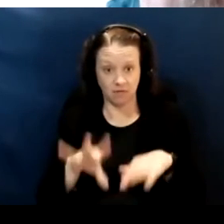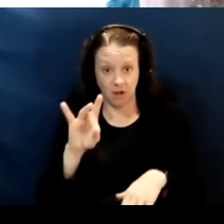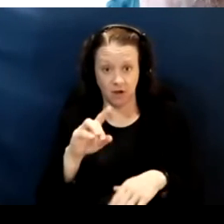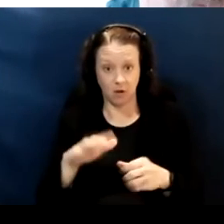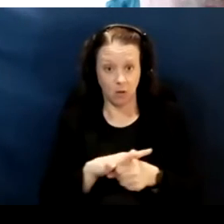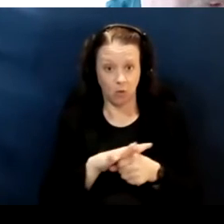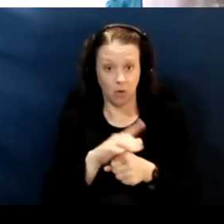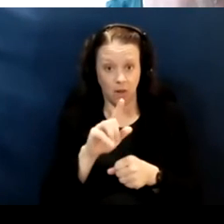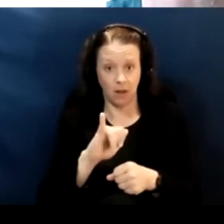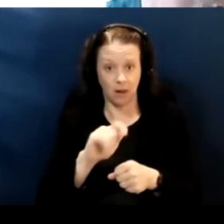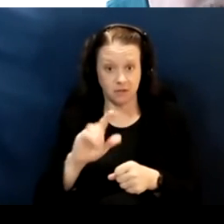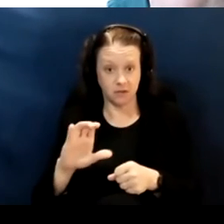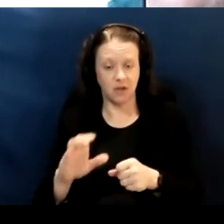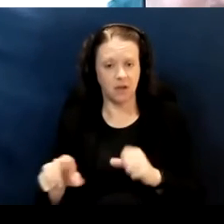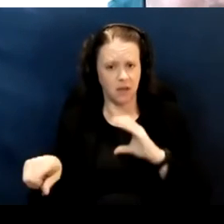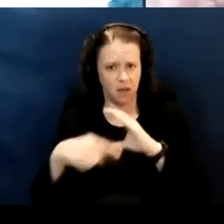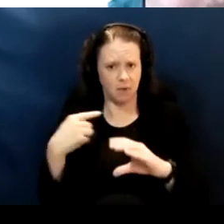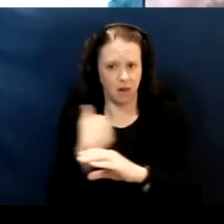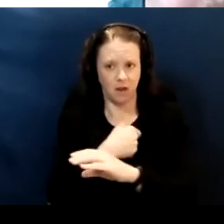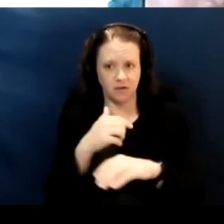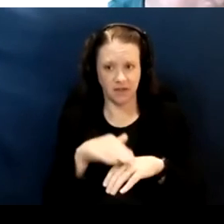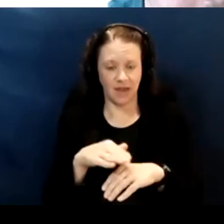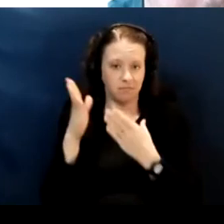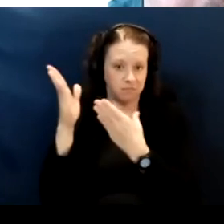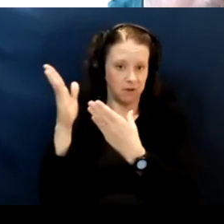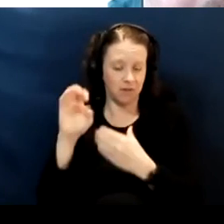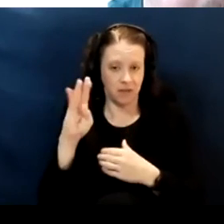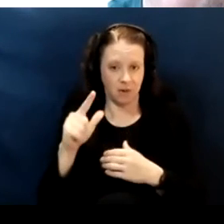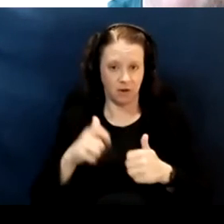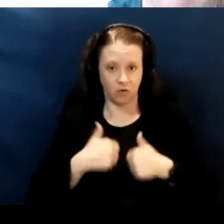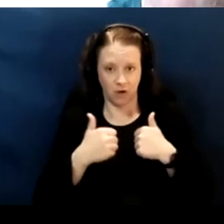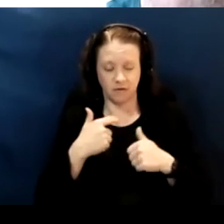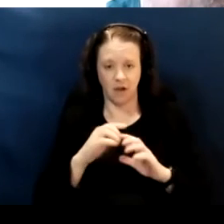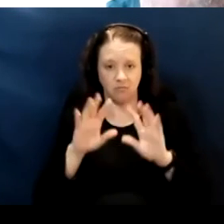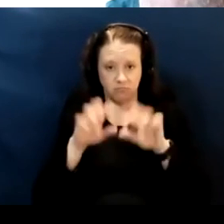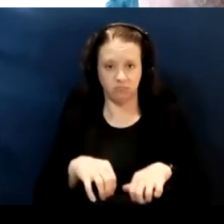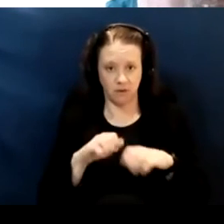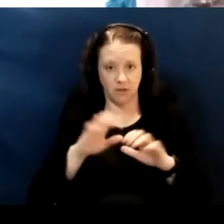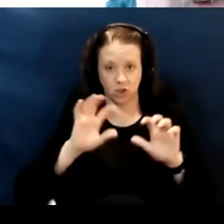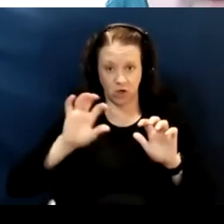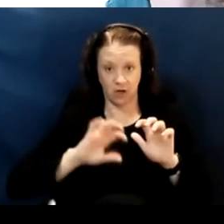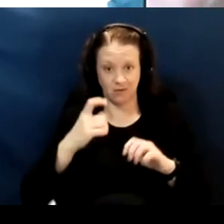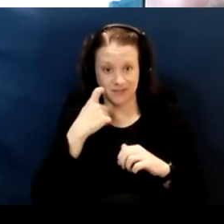easily, drop us an email at the email address that we put in the chat earlier,